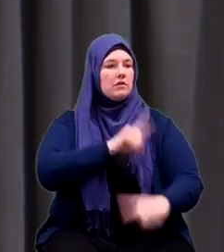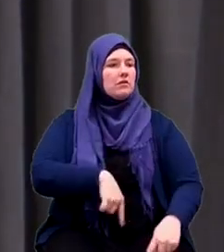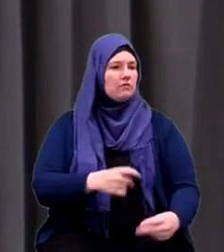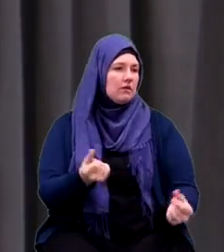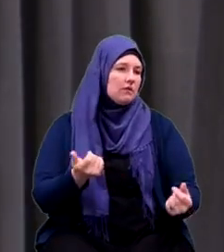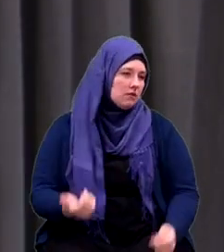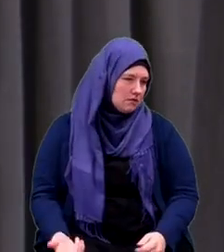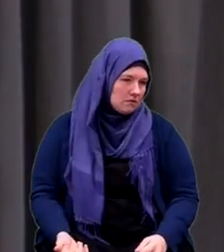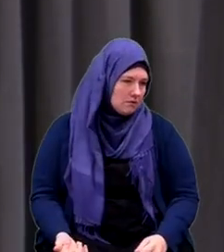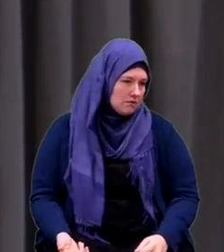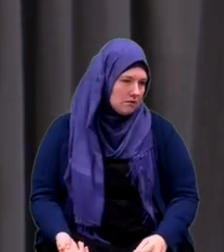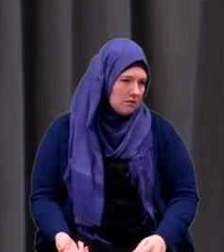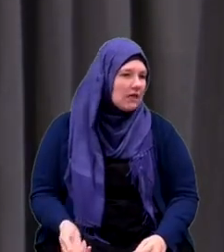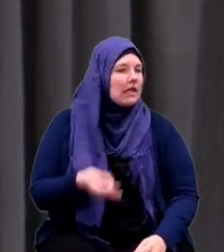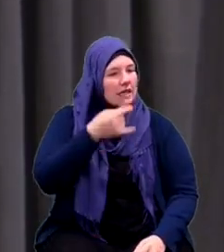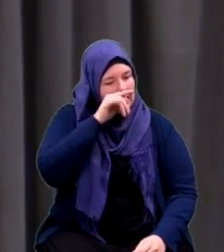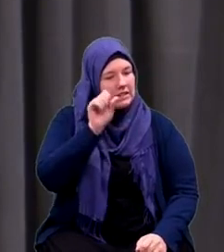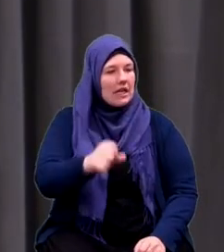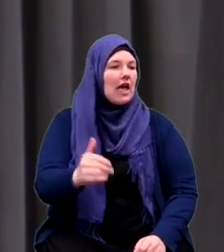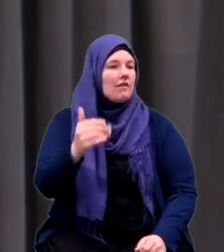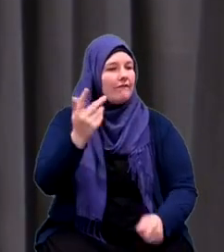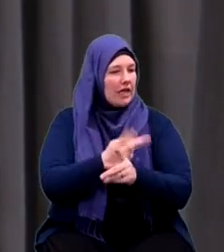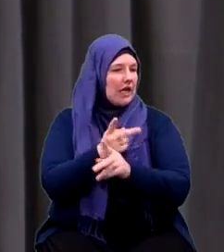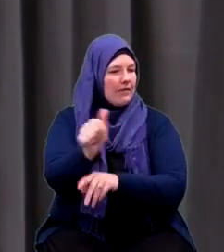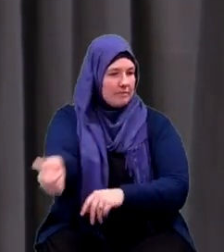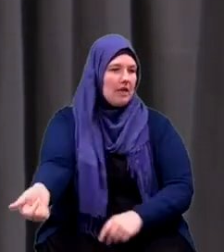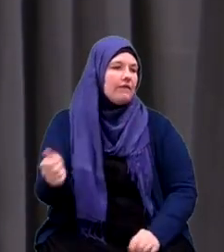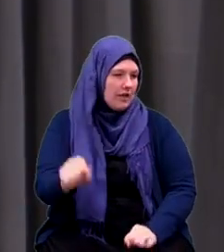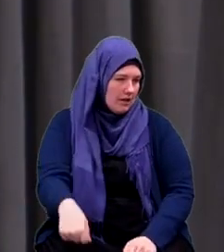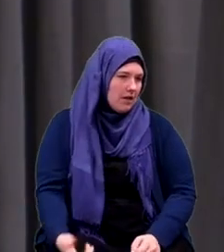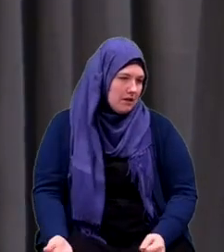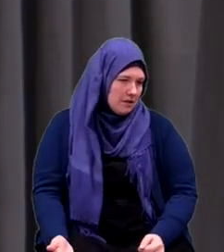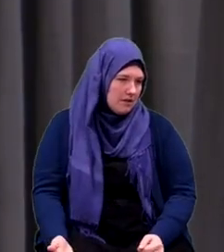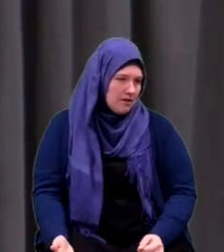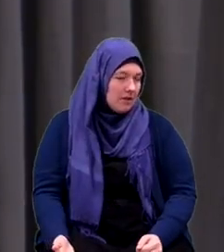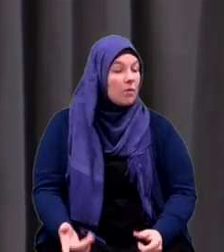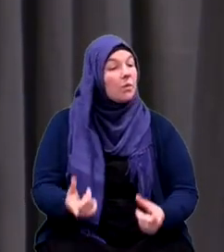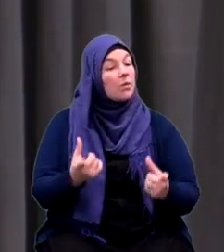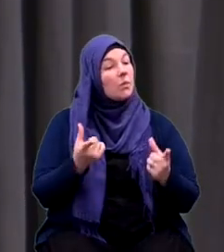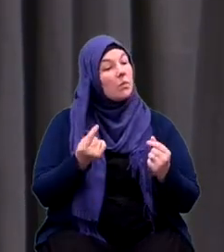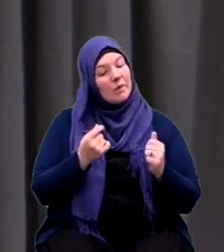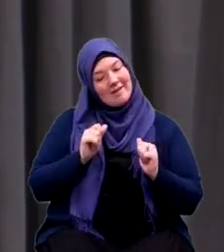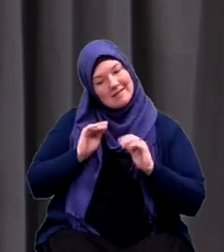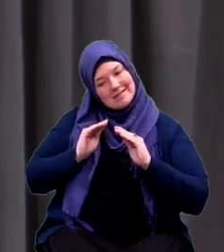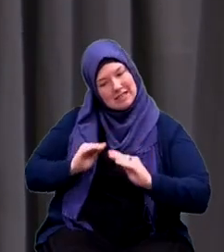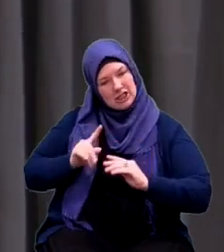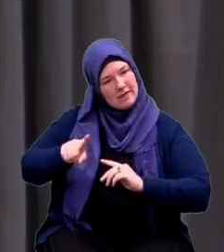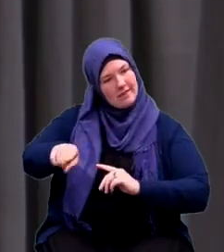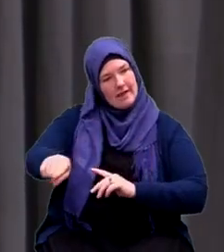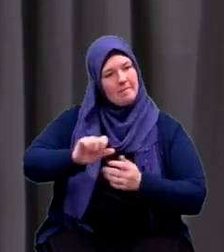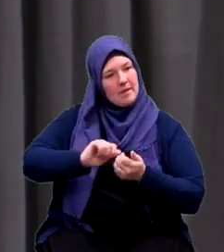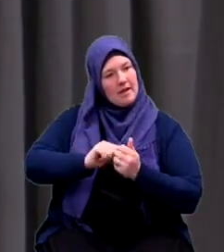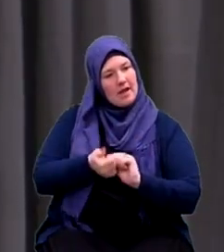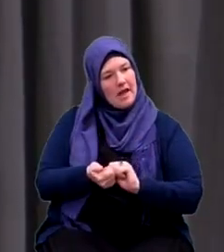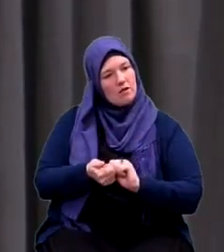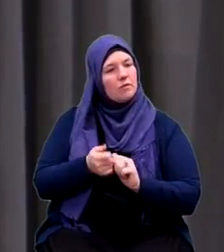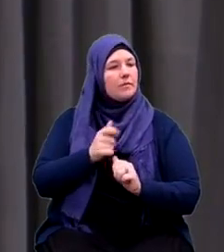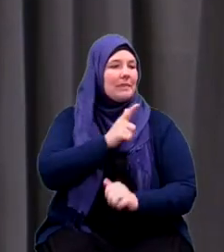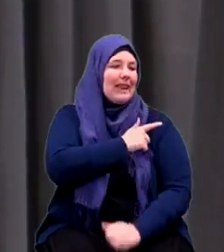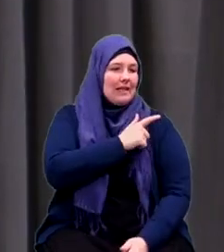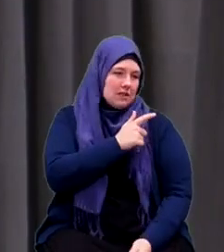They could get the knowledge for themselves. So what we do is we teach them to be